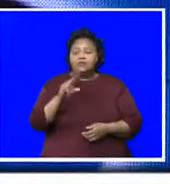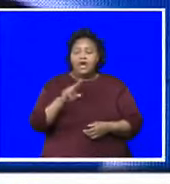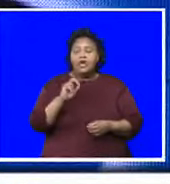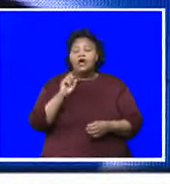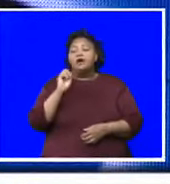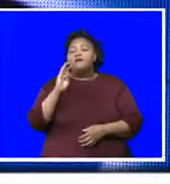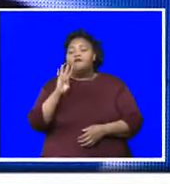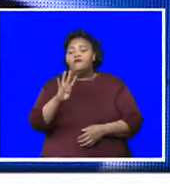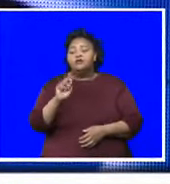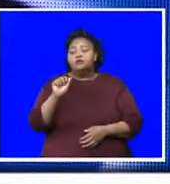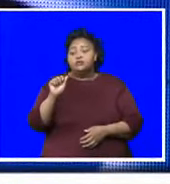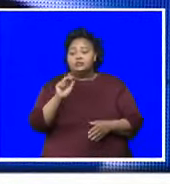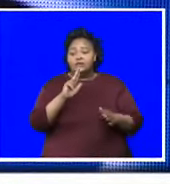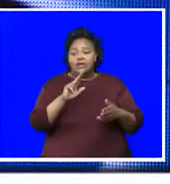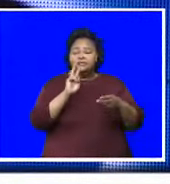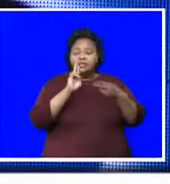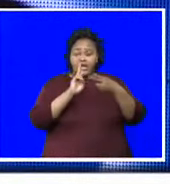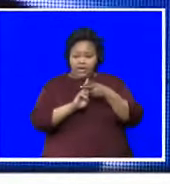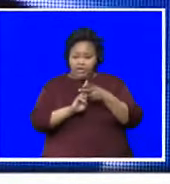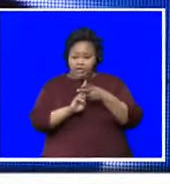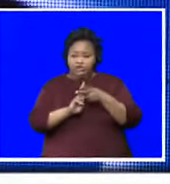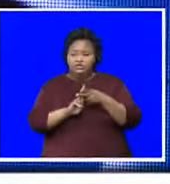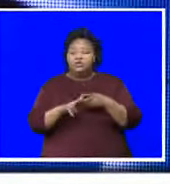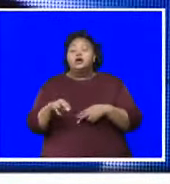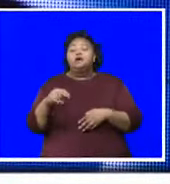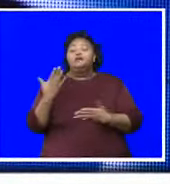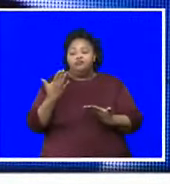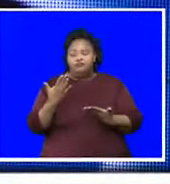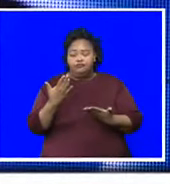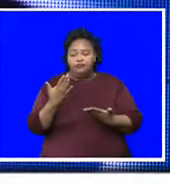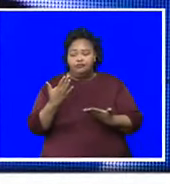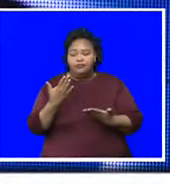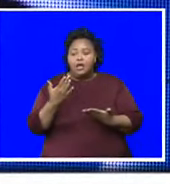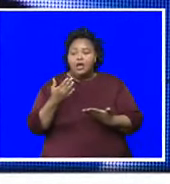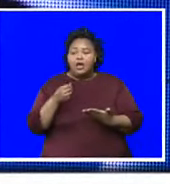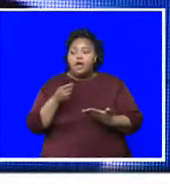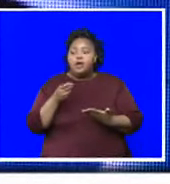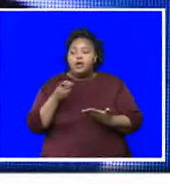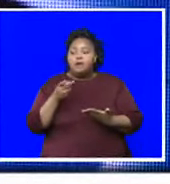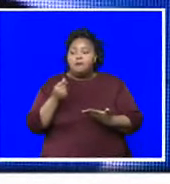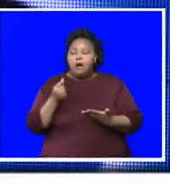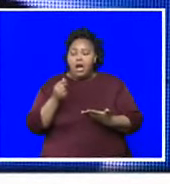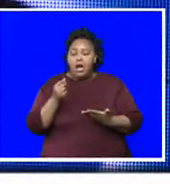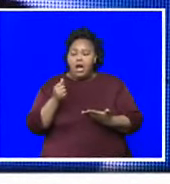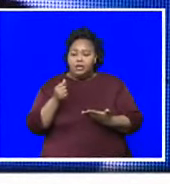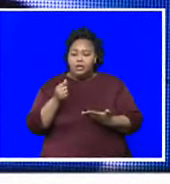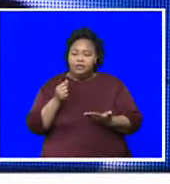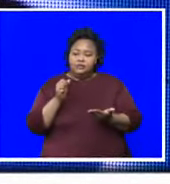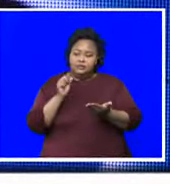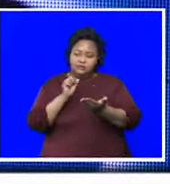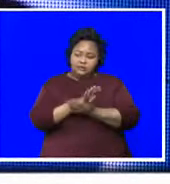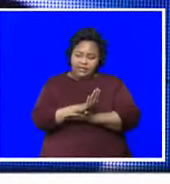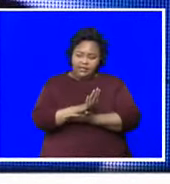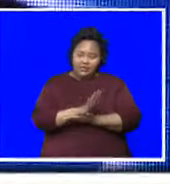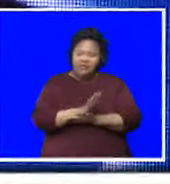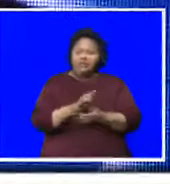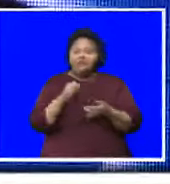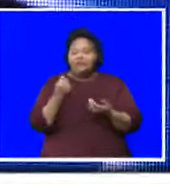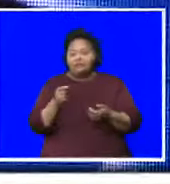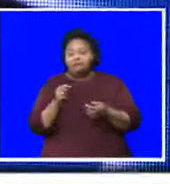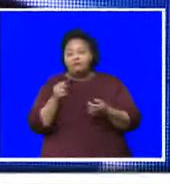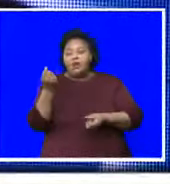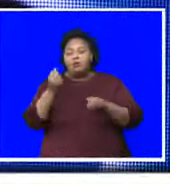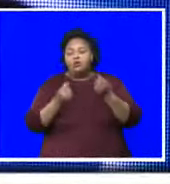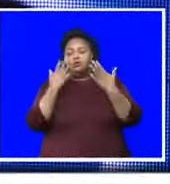Ministry's Road Transportation Directorate, in collaboration with the Ministry of ICT, e-government team, Royal Science and